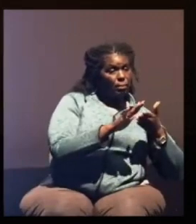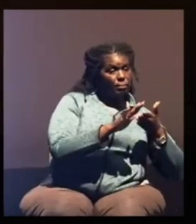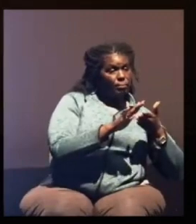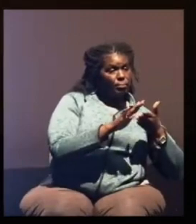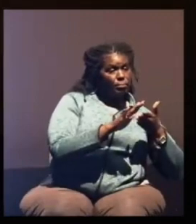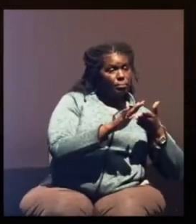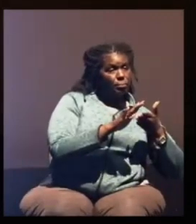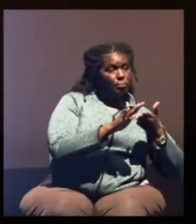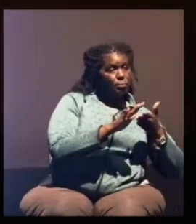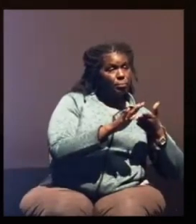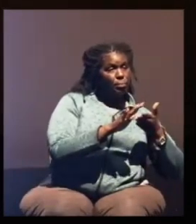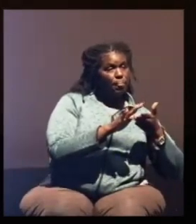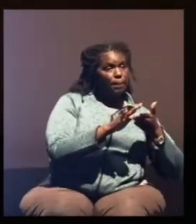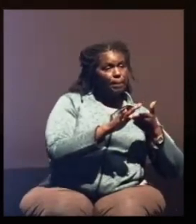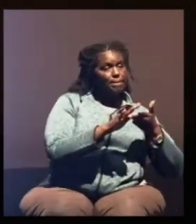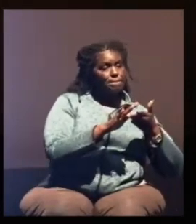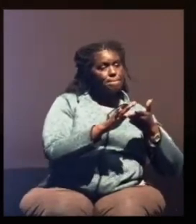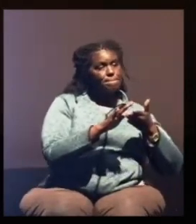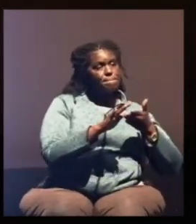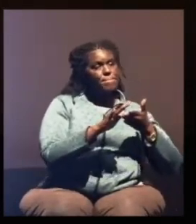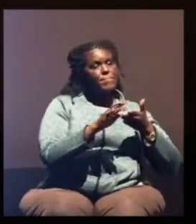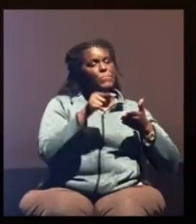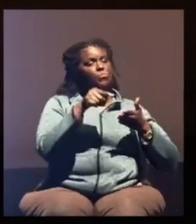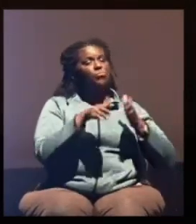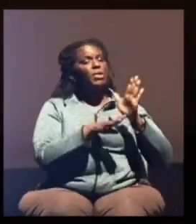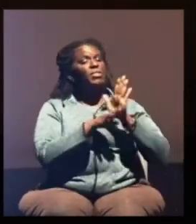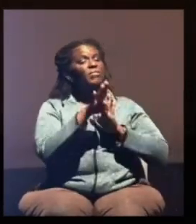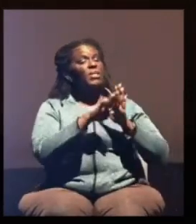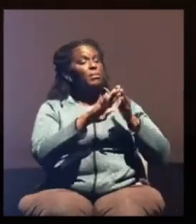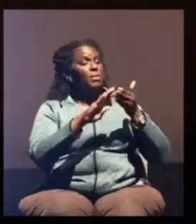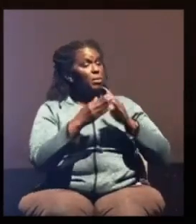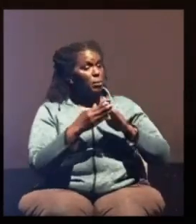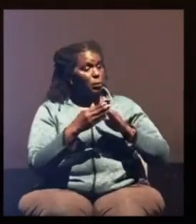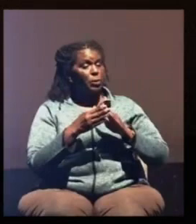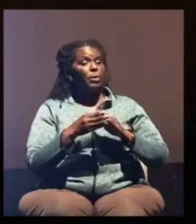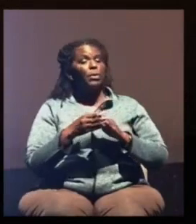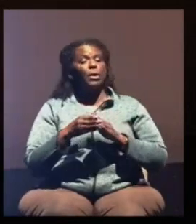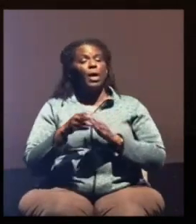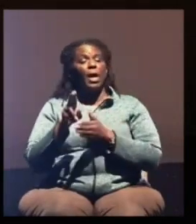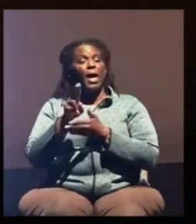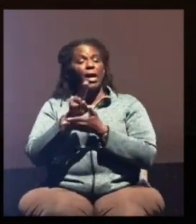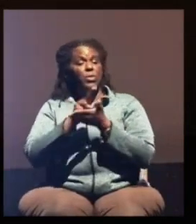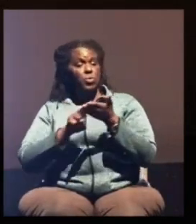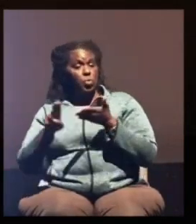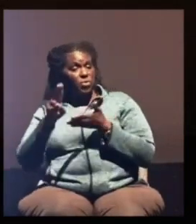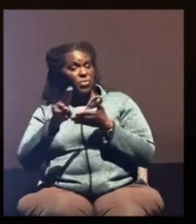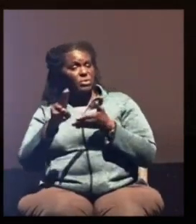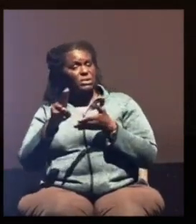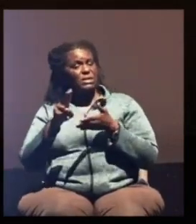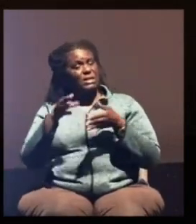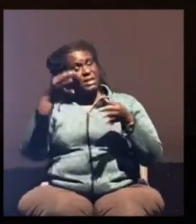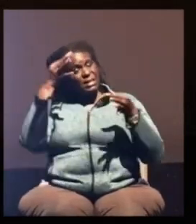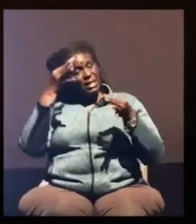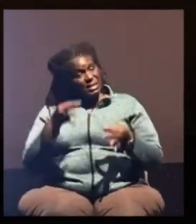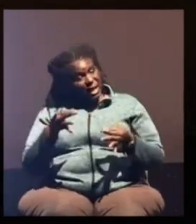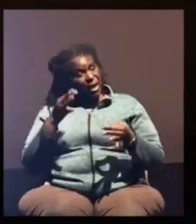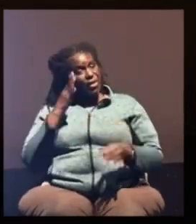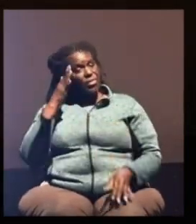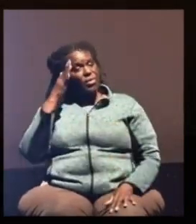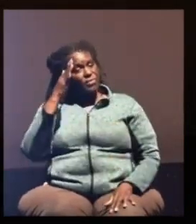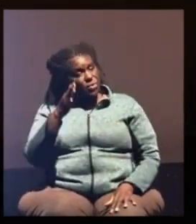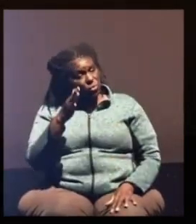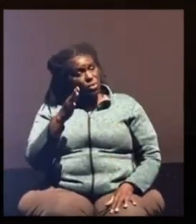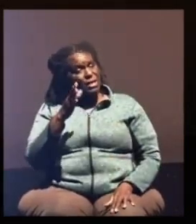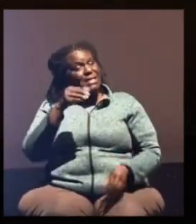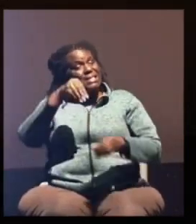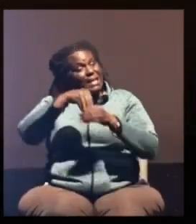franchise has been developing the community, and universities that decide their future is in